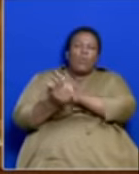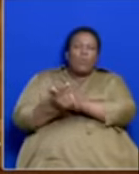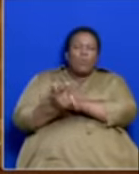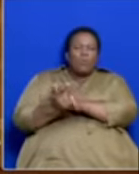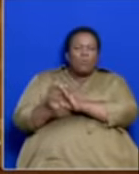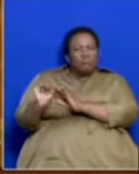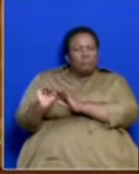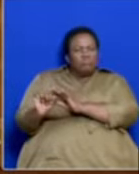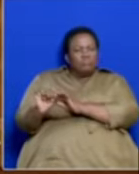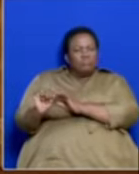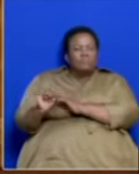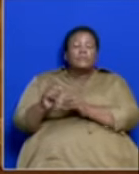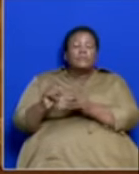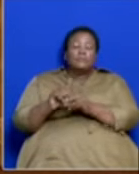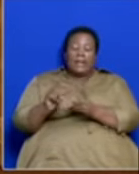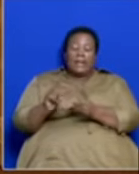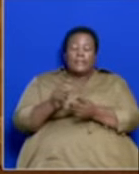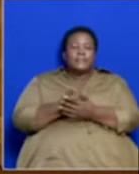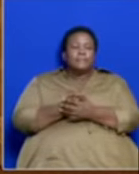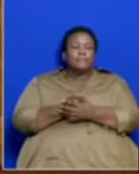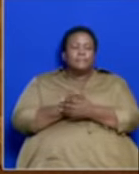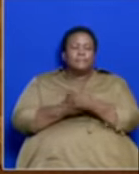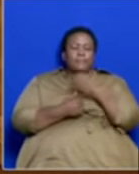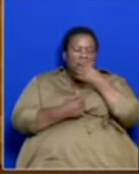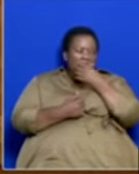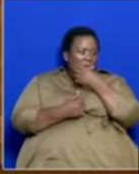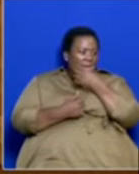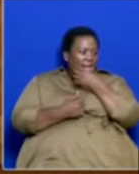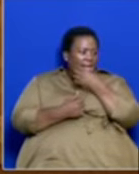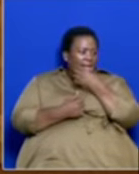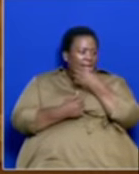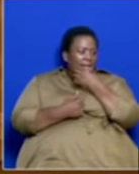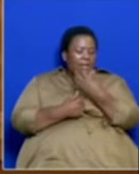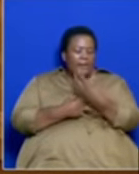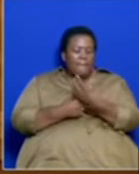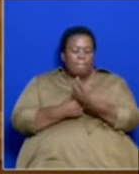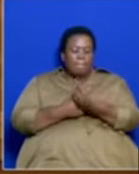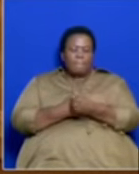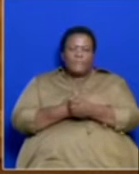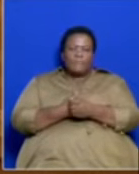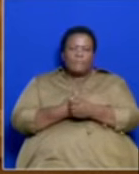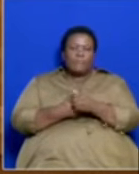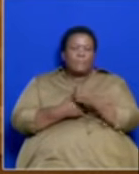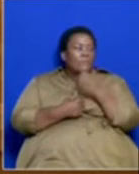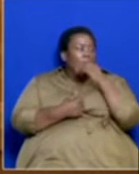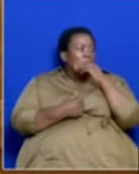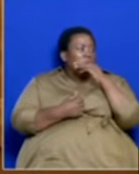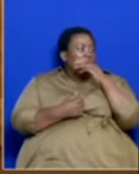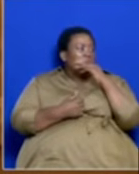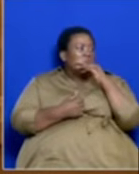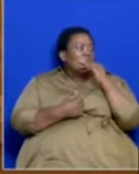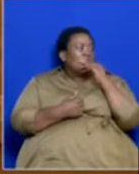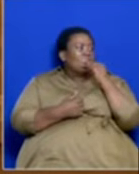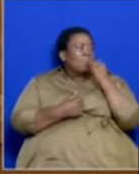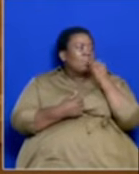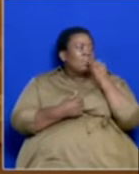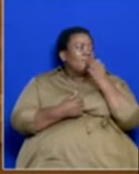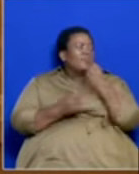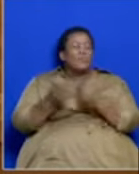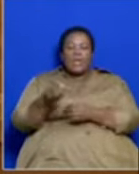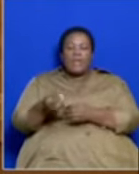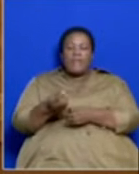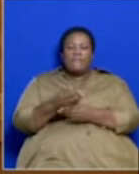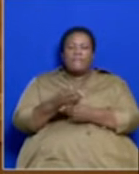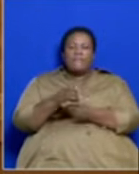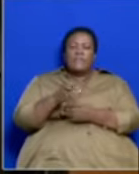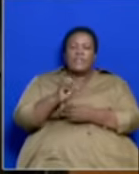although I'm hesitant to tell the commissioners this, we have tracked it down. It's an SOP dated 25th March